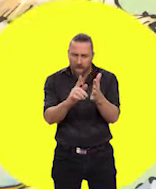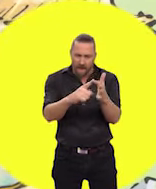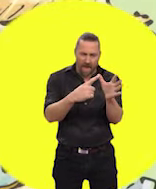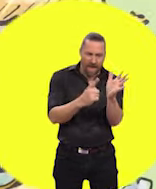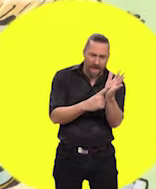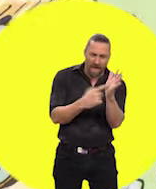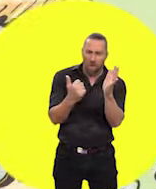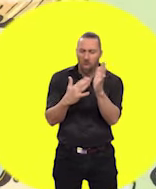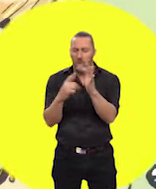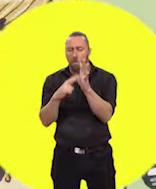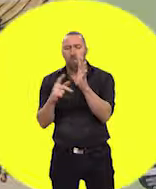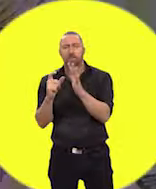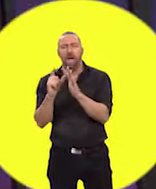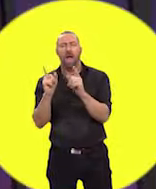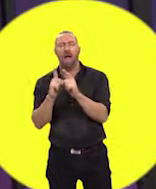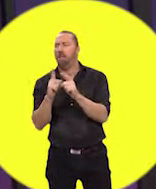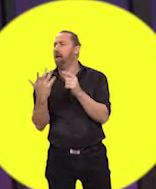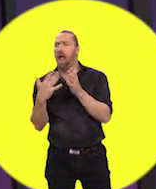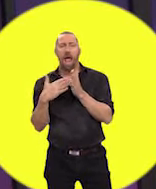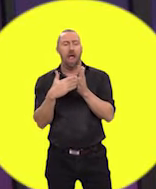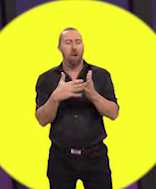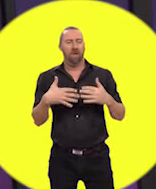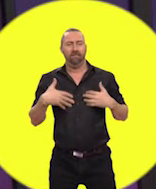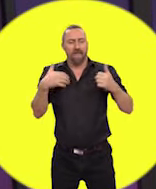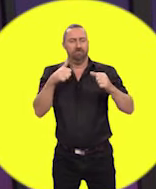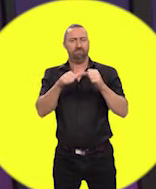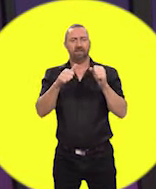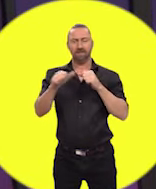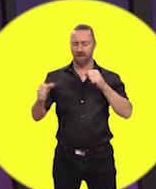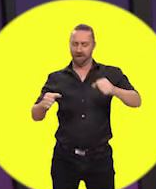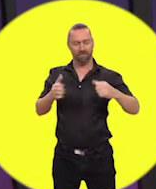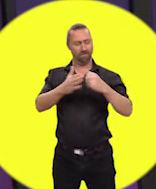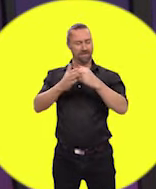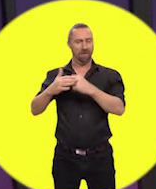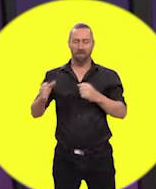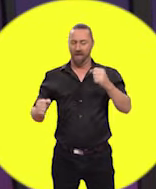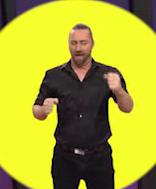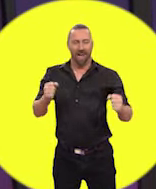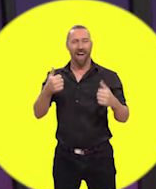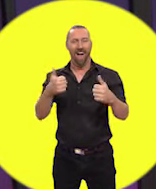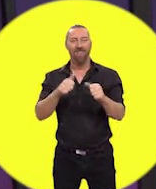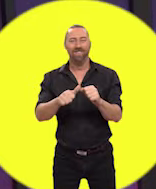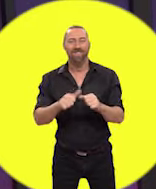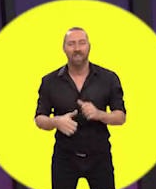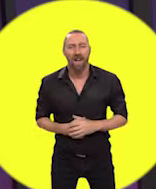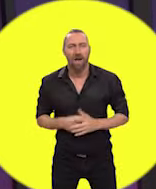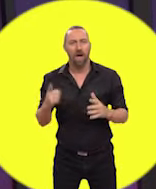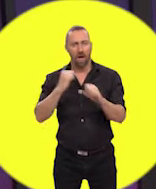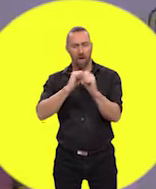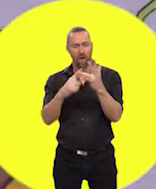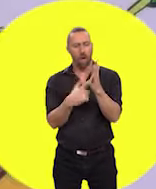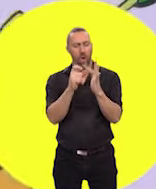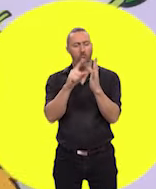helps someone to feel better. I'm sure Bear feels better now. And what about Gordon and